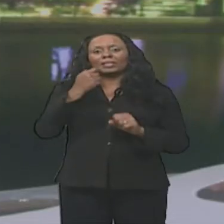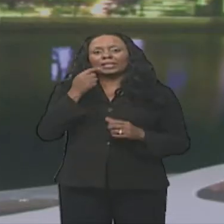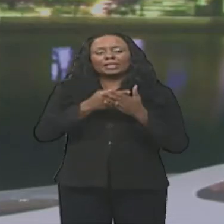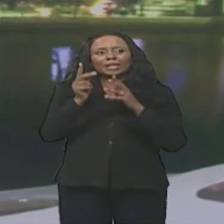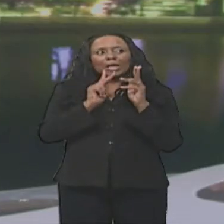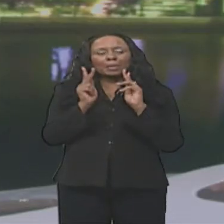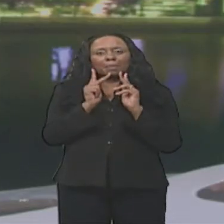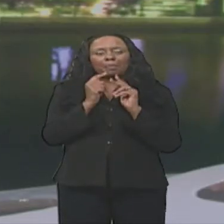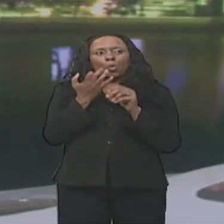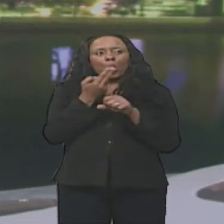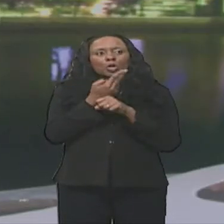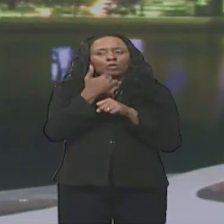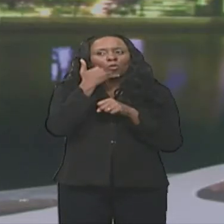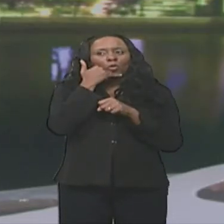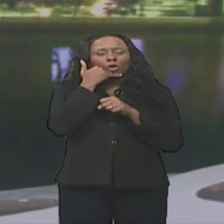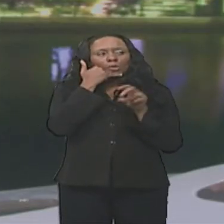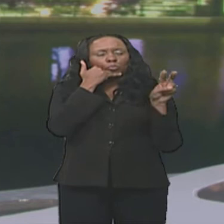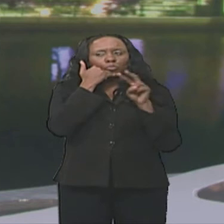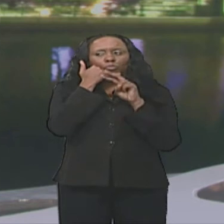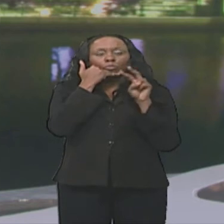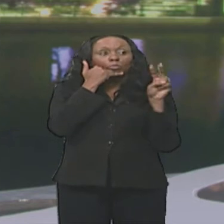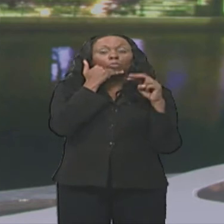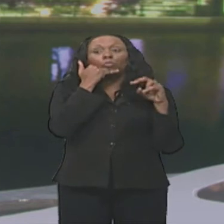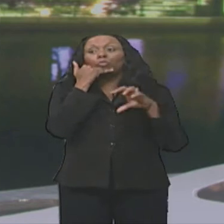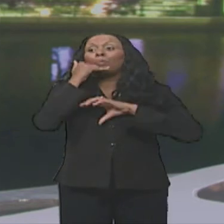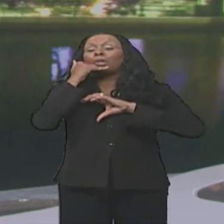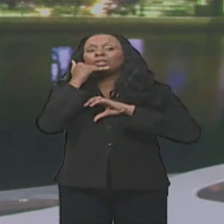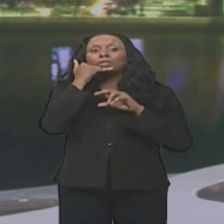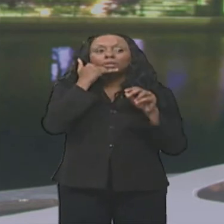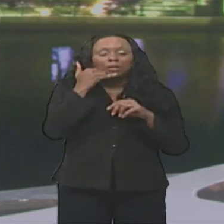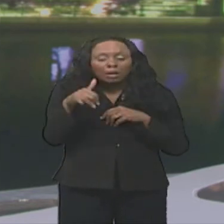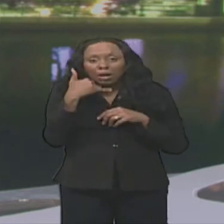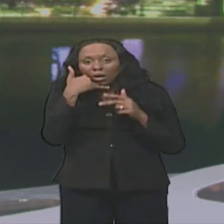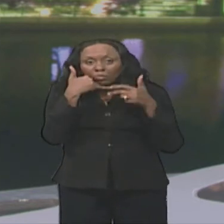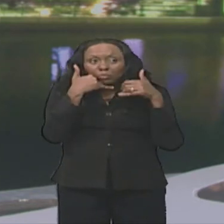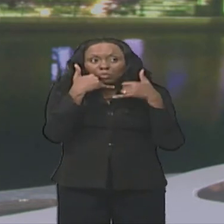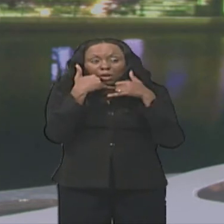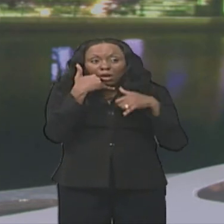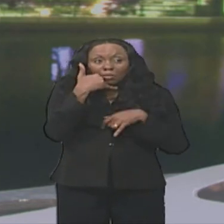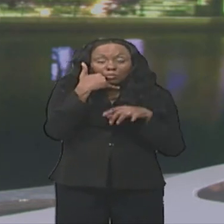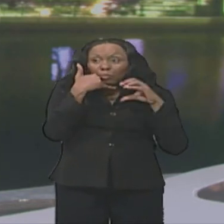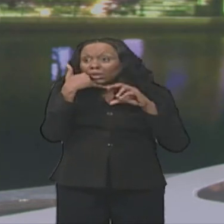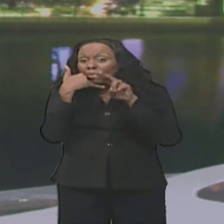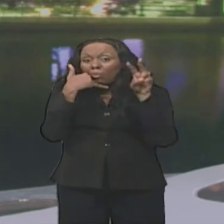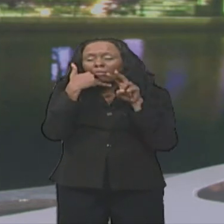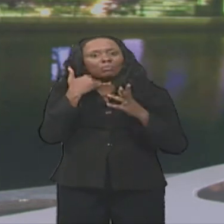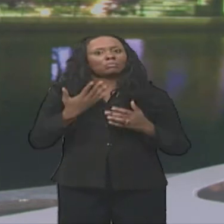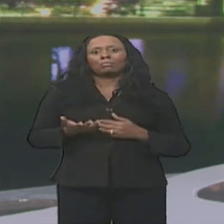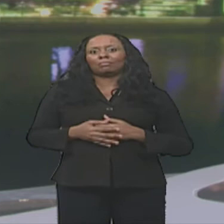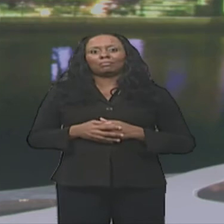Ms. Rowland-Bowen says there are still some who may sneak a call while driving, even though the ban on cell phone use is in